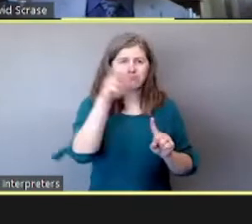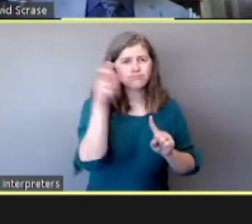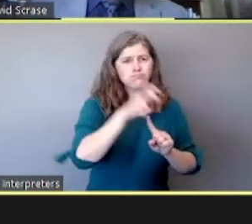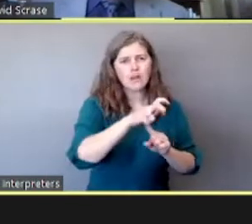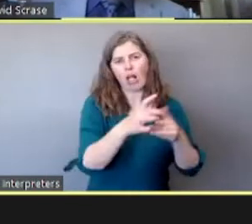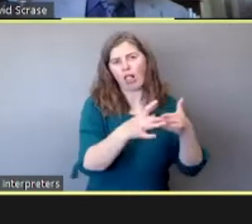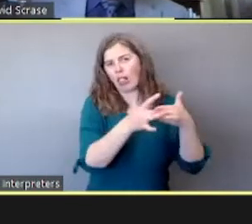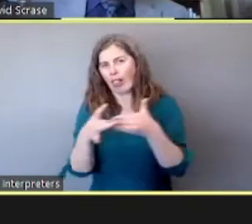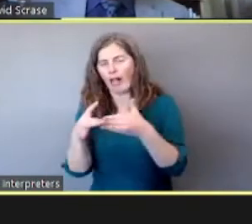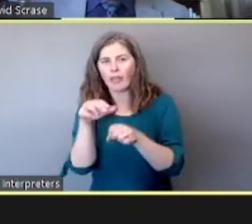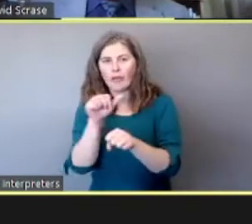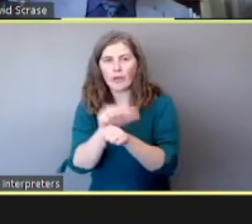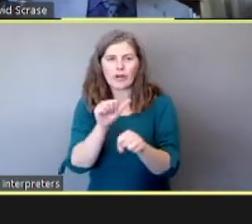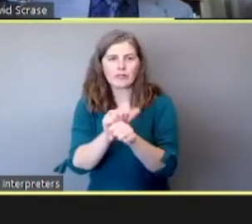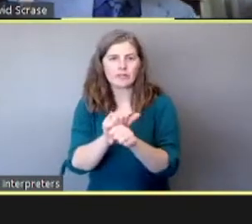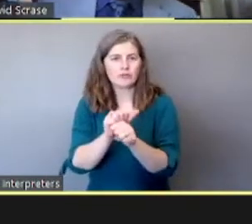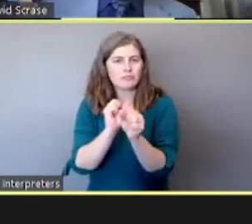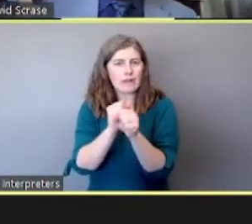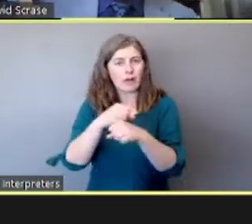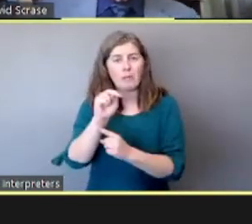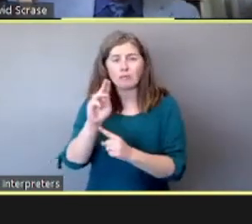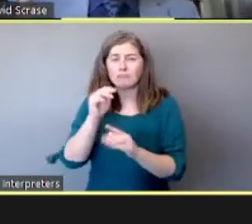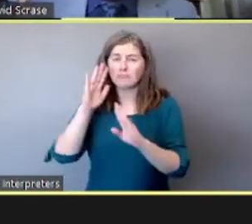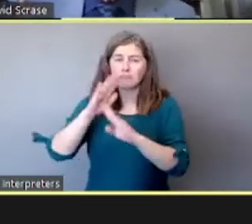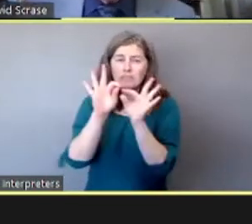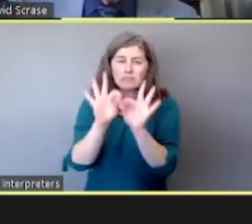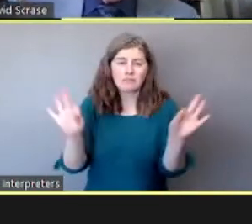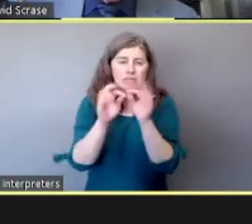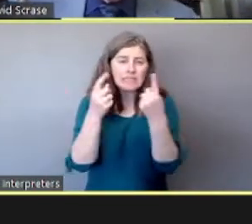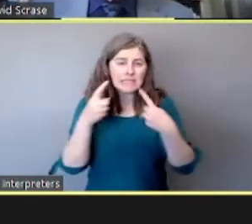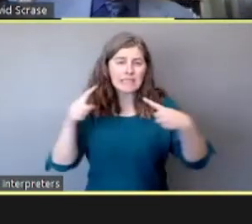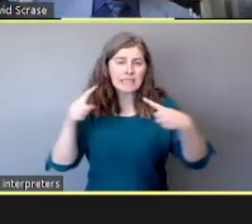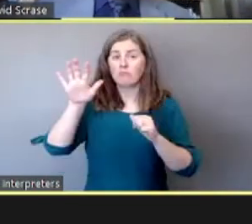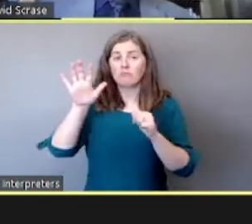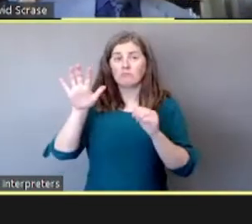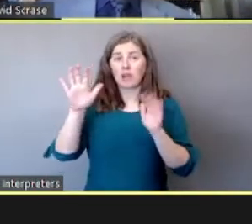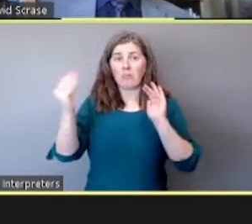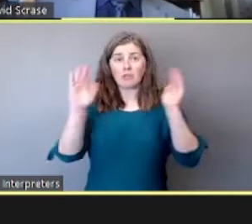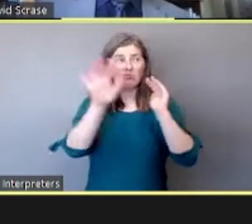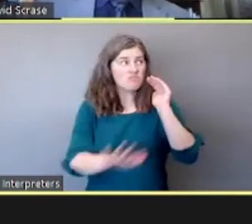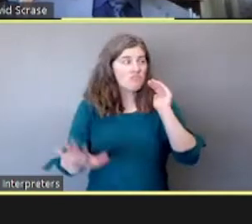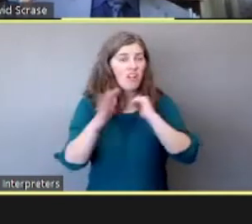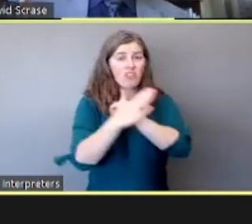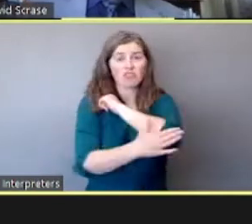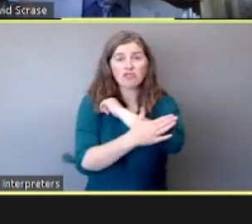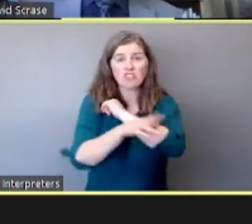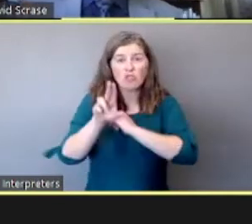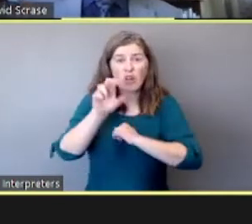effort to make New Mexico the most successful in America in terms of that